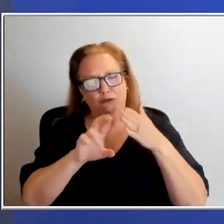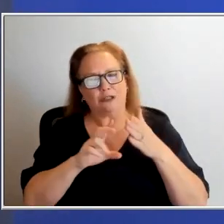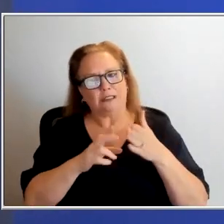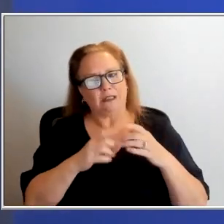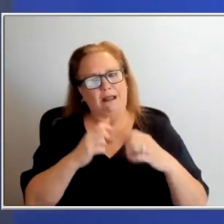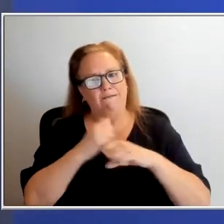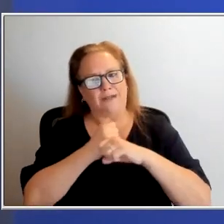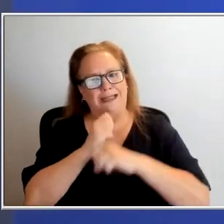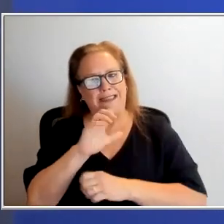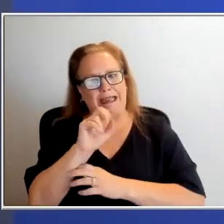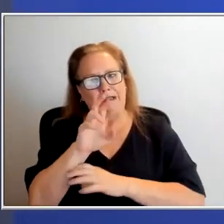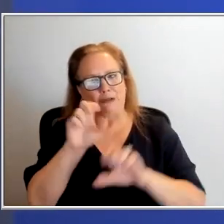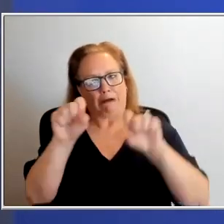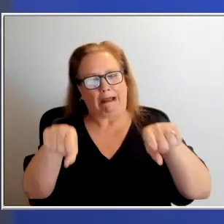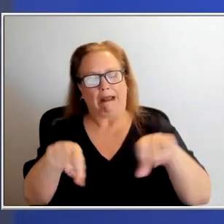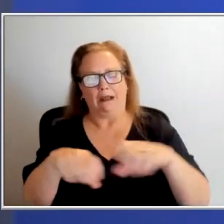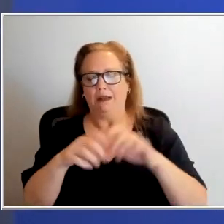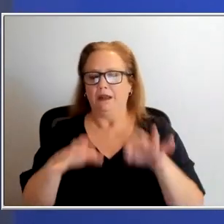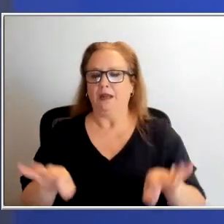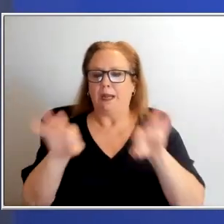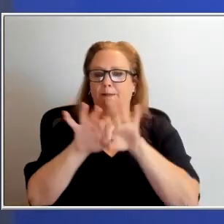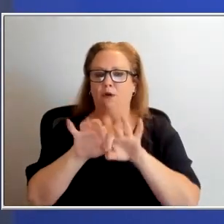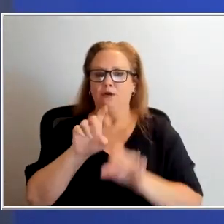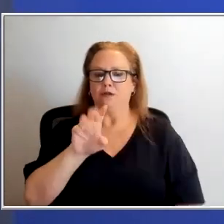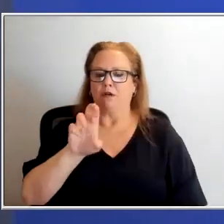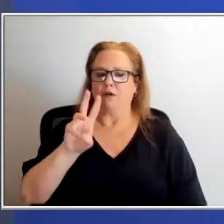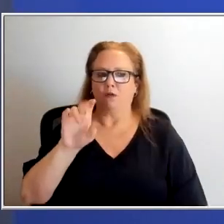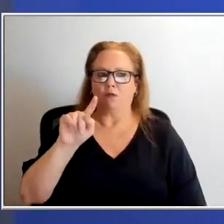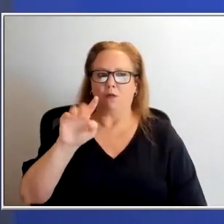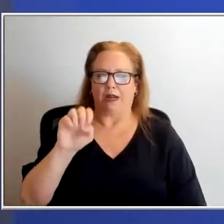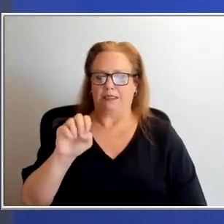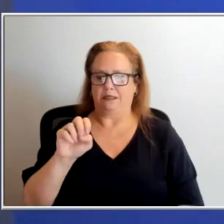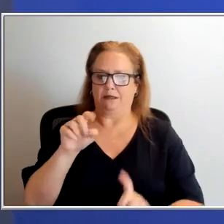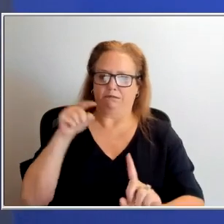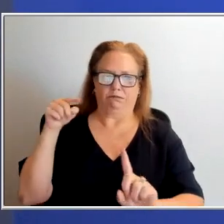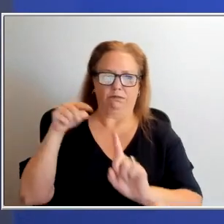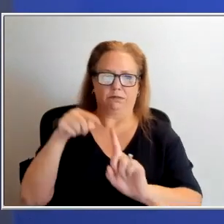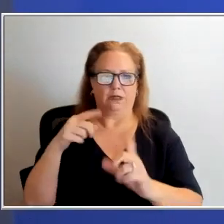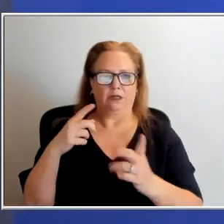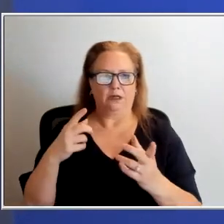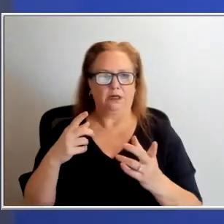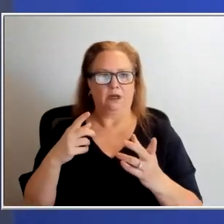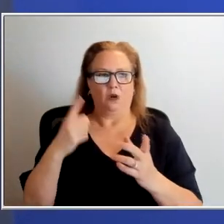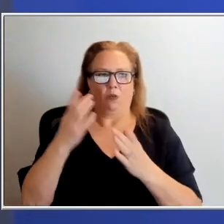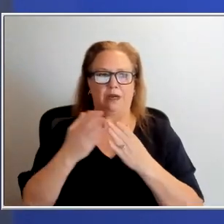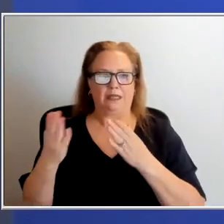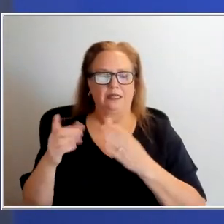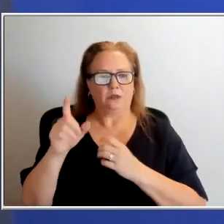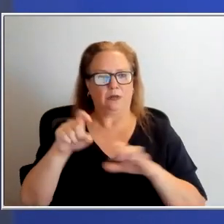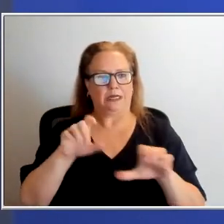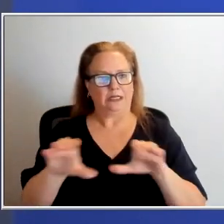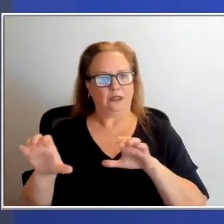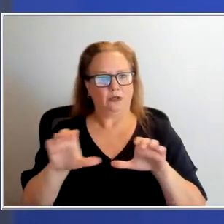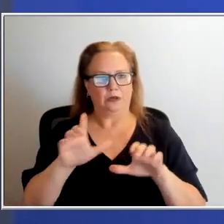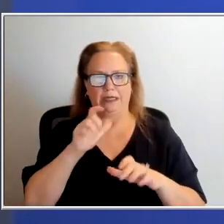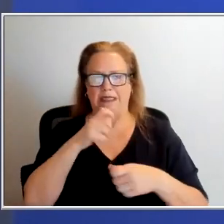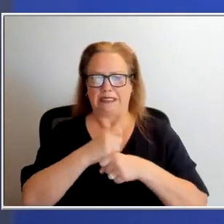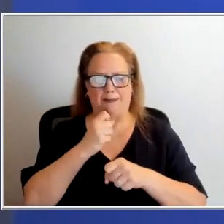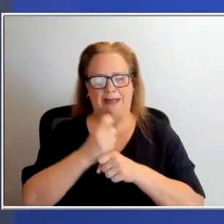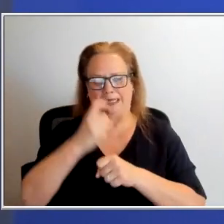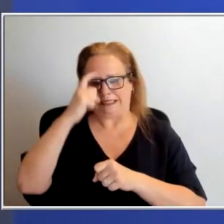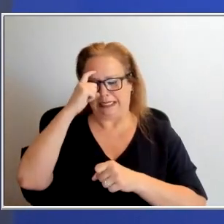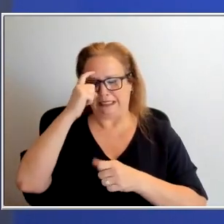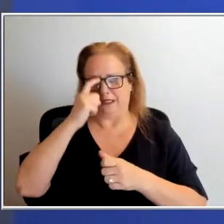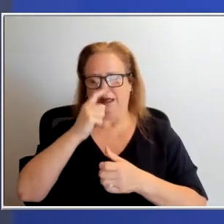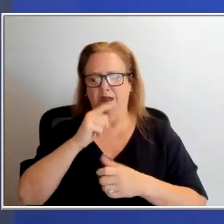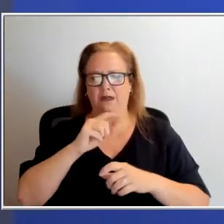think important to Dr. White's point a minute ago, one of the things we have to do is it doesn't make sense to treat people for